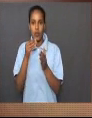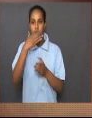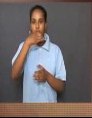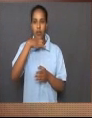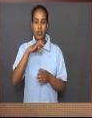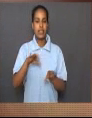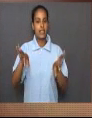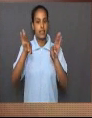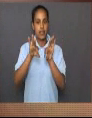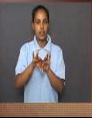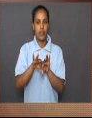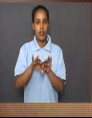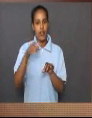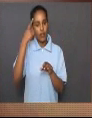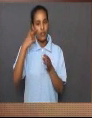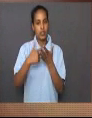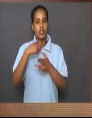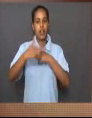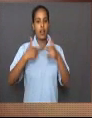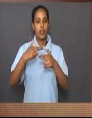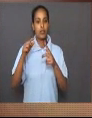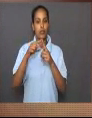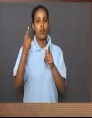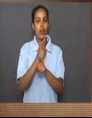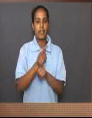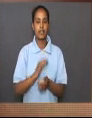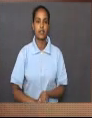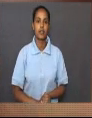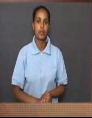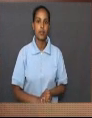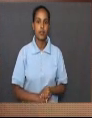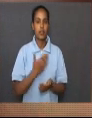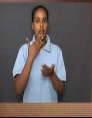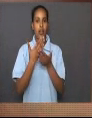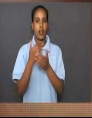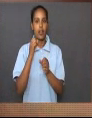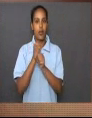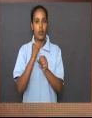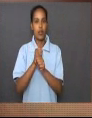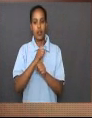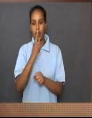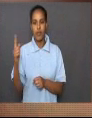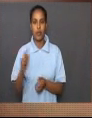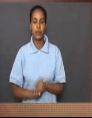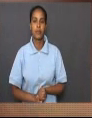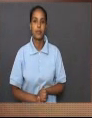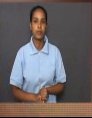is necessary for these reactions to occur. Great work, everyone.